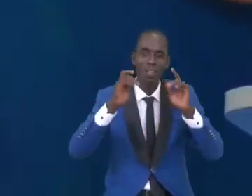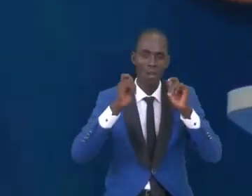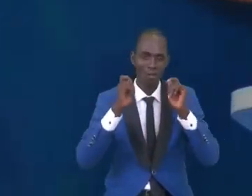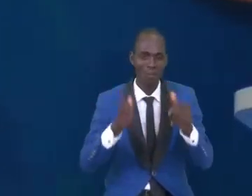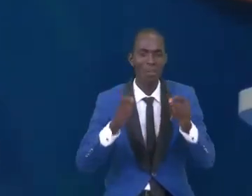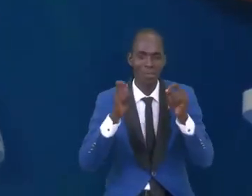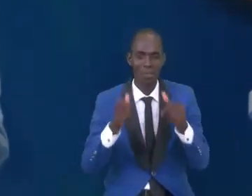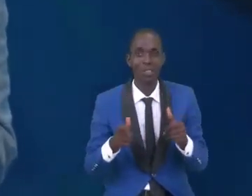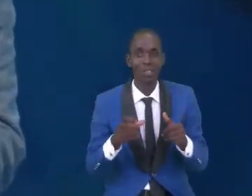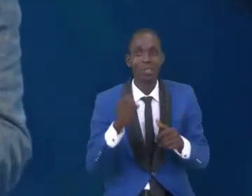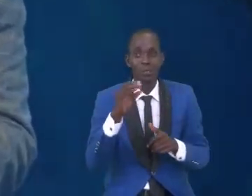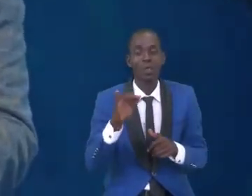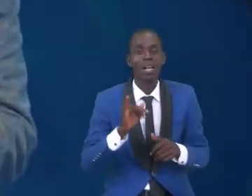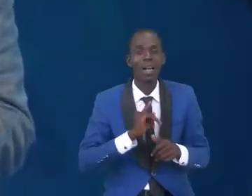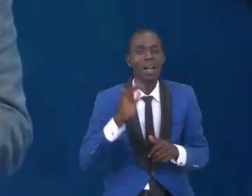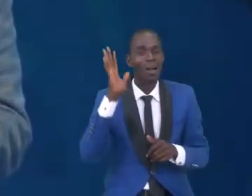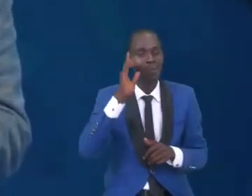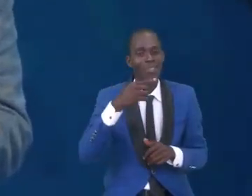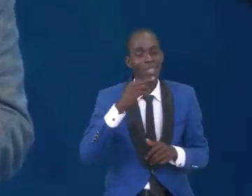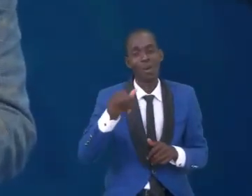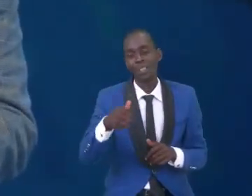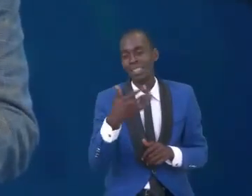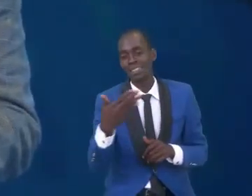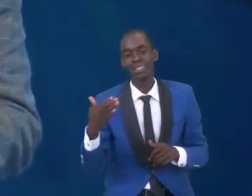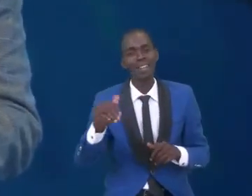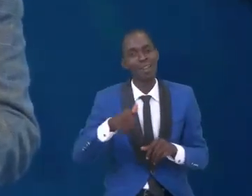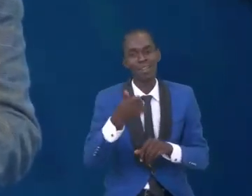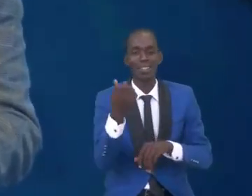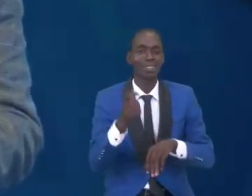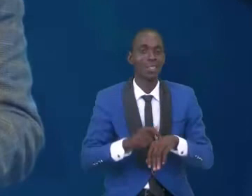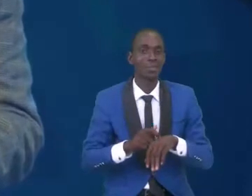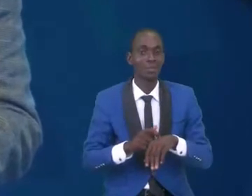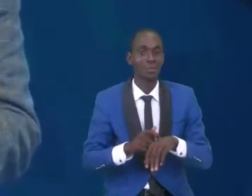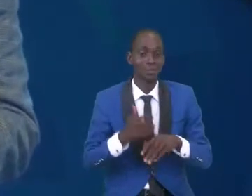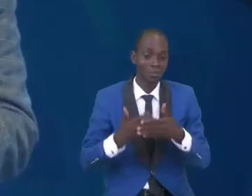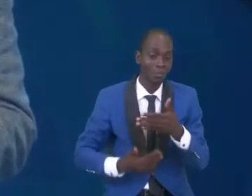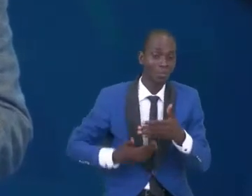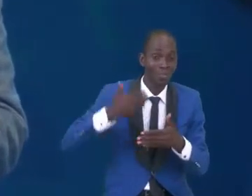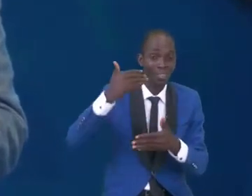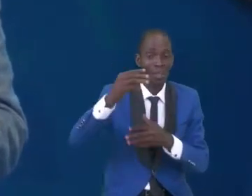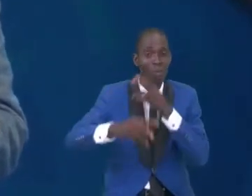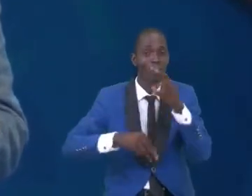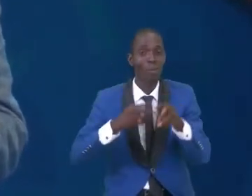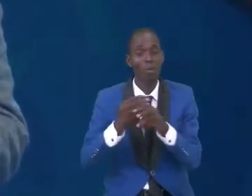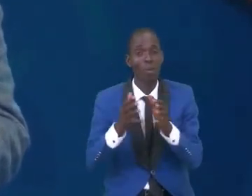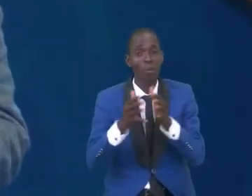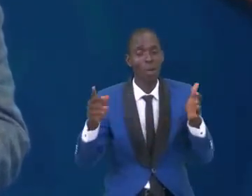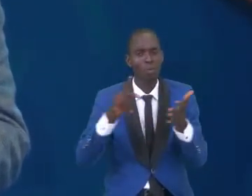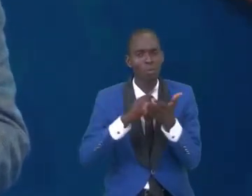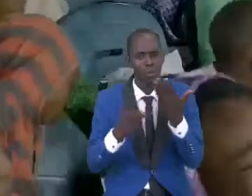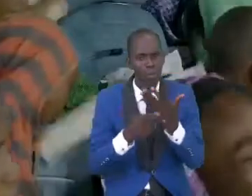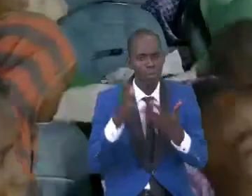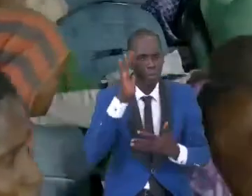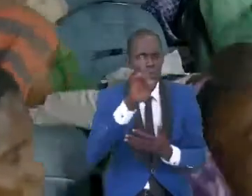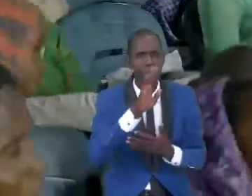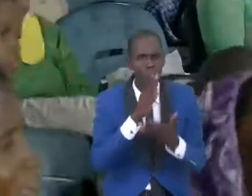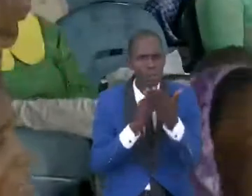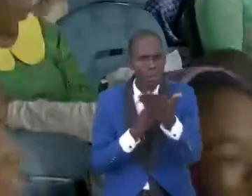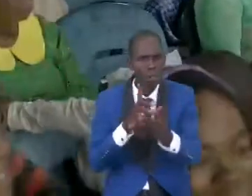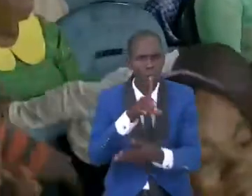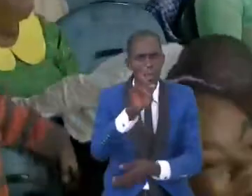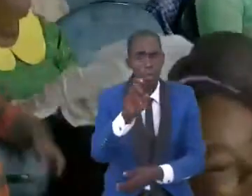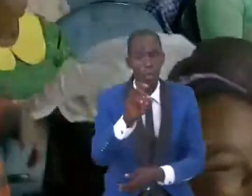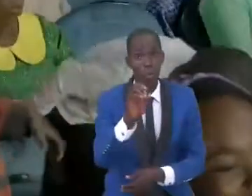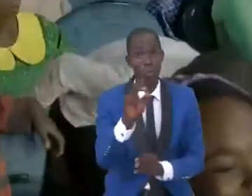talk other things another time. Next global crusade, will you come?